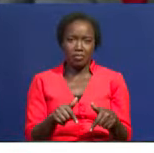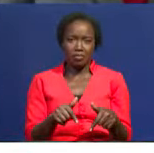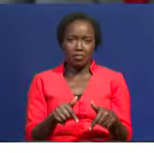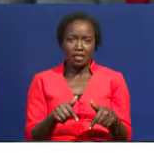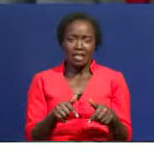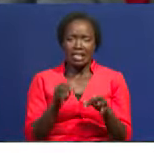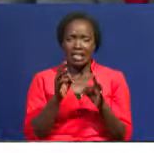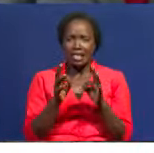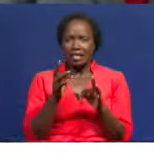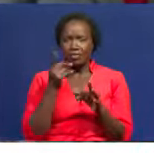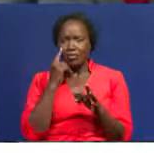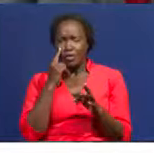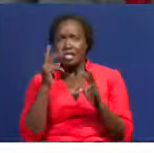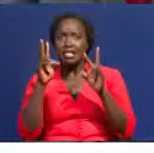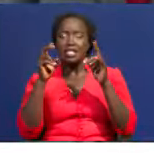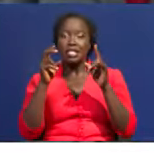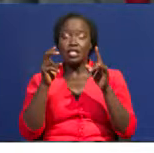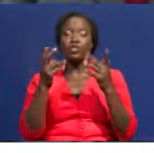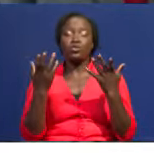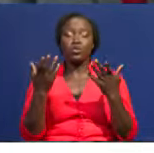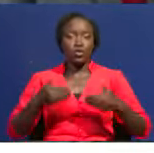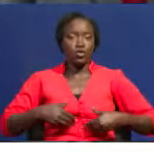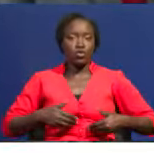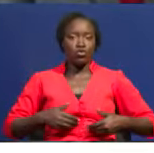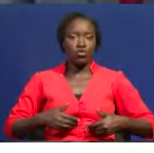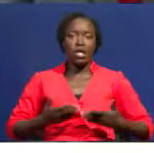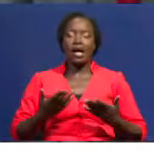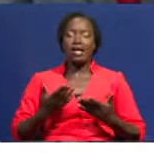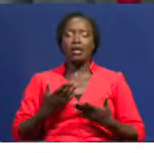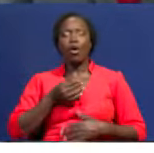If you see the issues which are being raised by our youth,